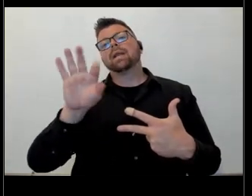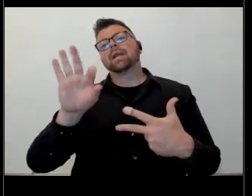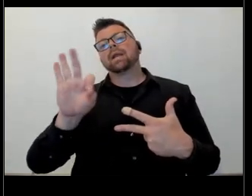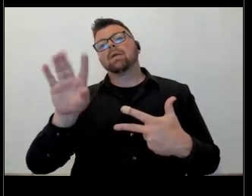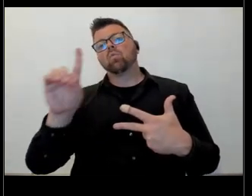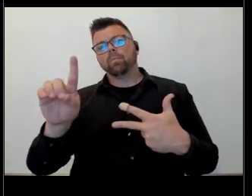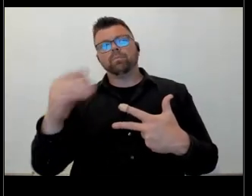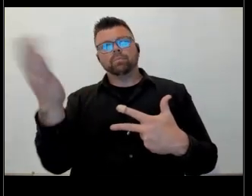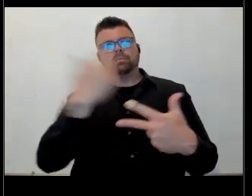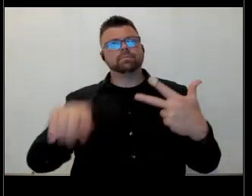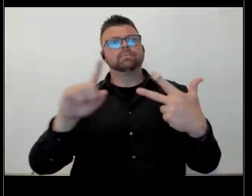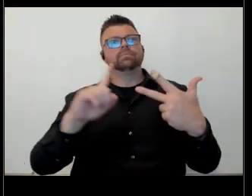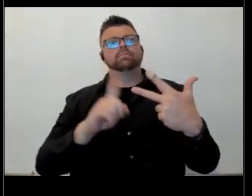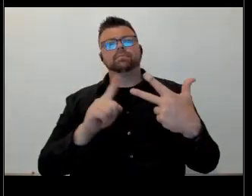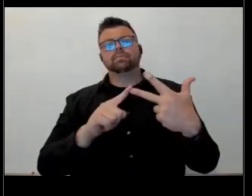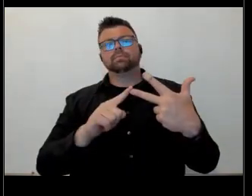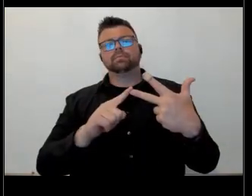M13-1991.